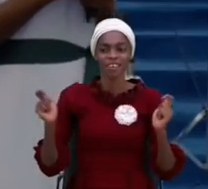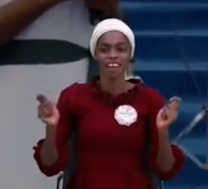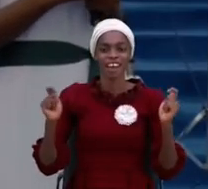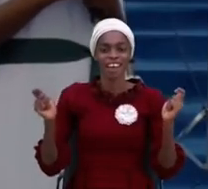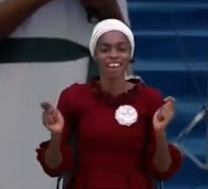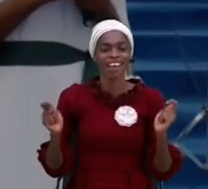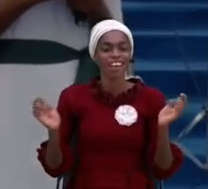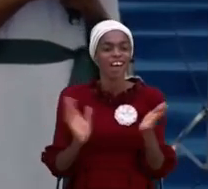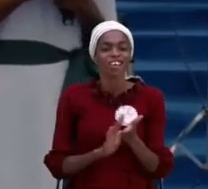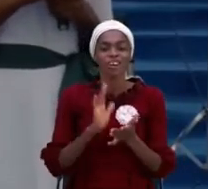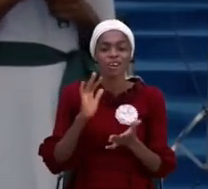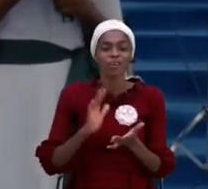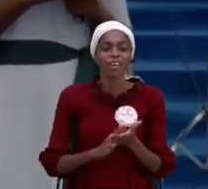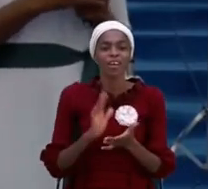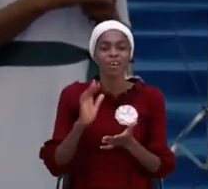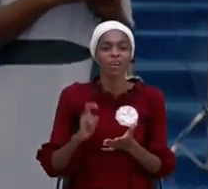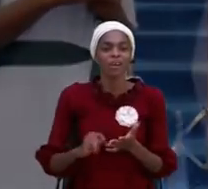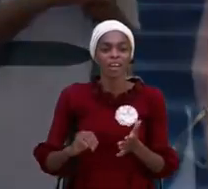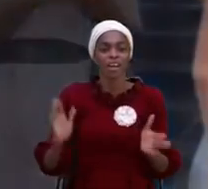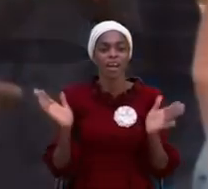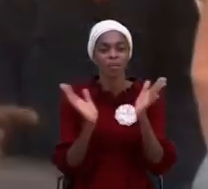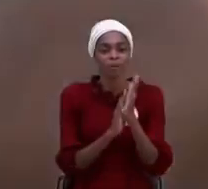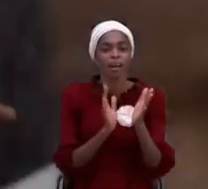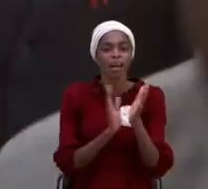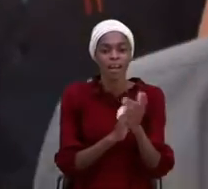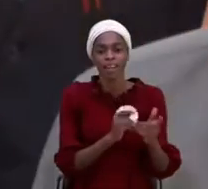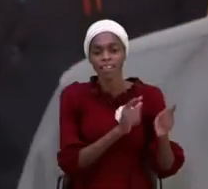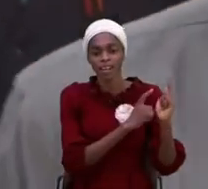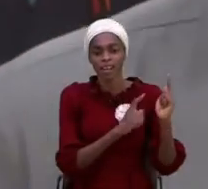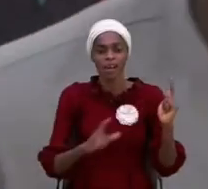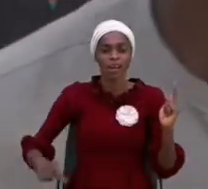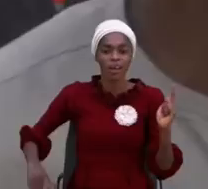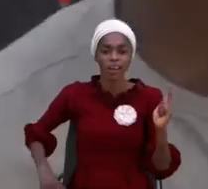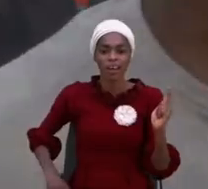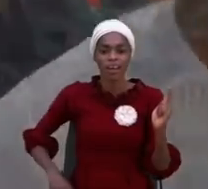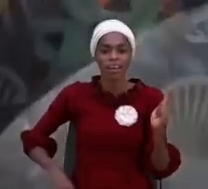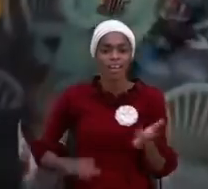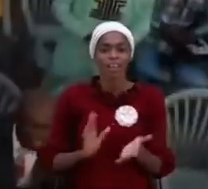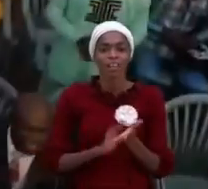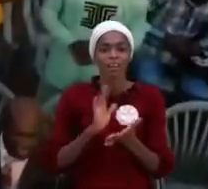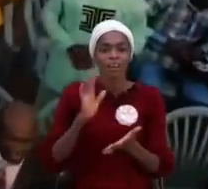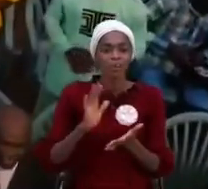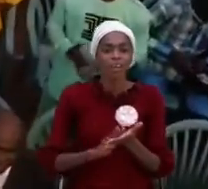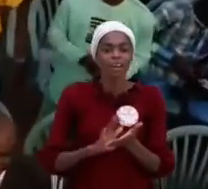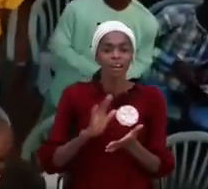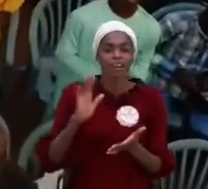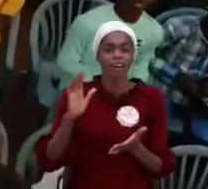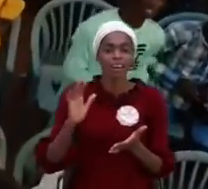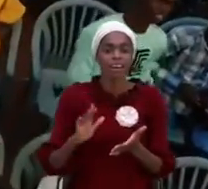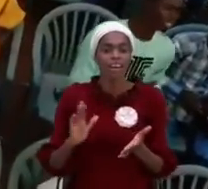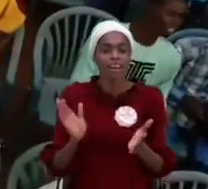hallelujah, glory, glory, praise the Lord, glory, glory,